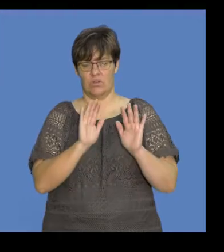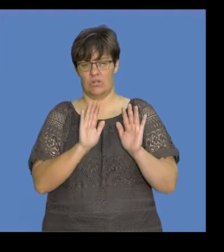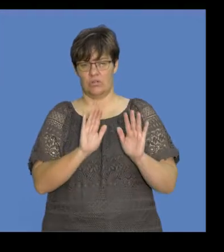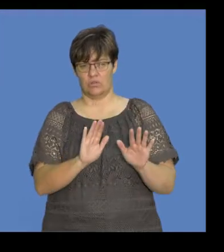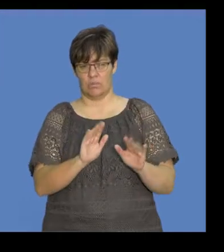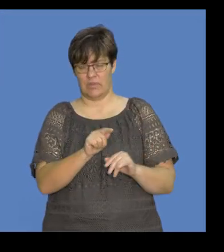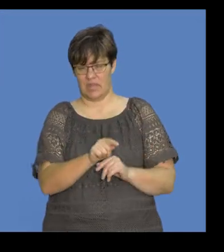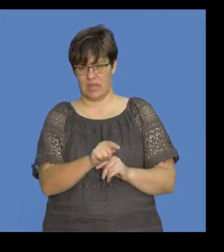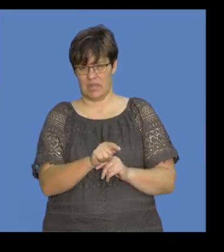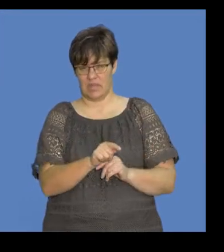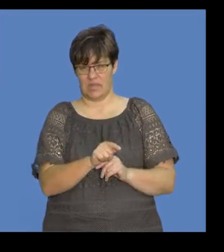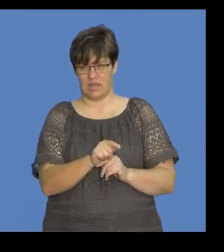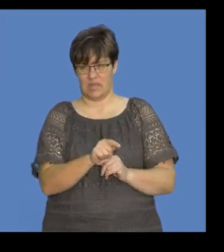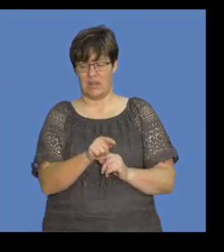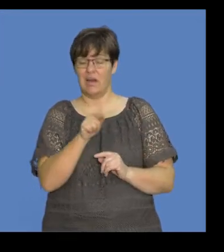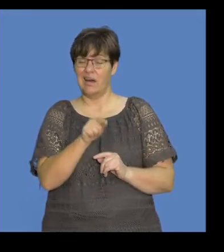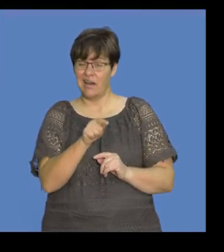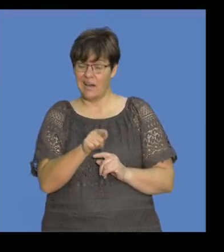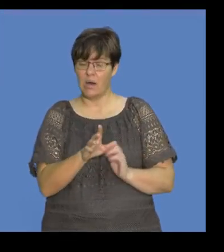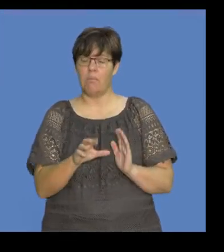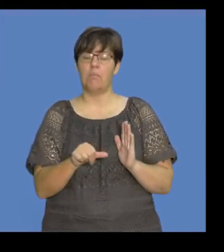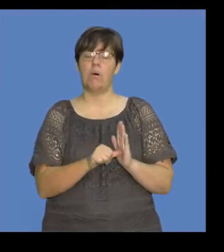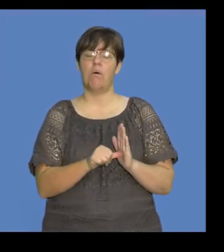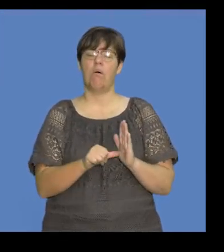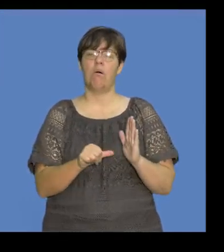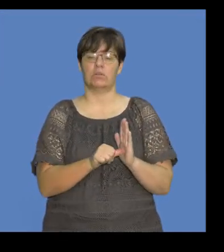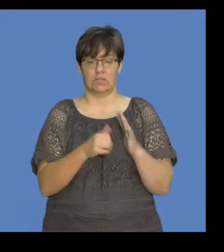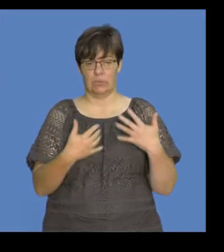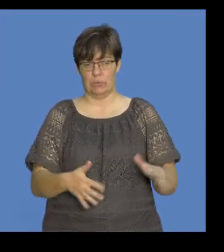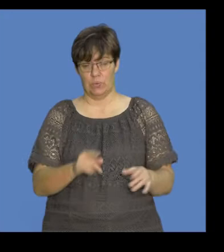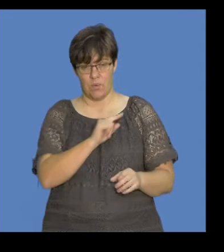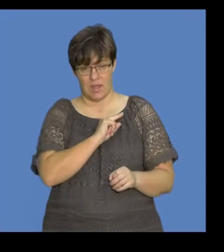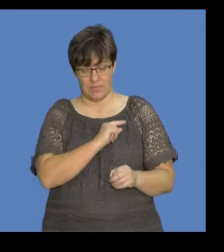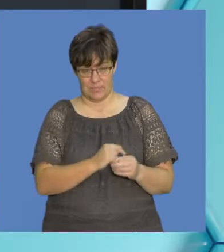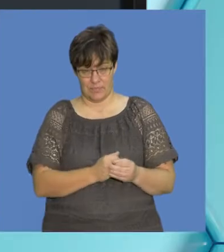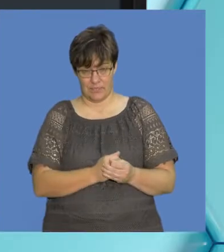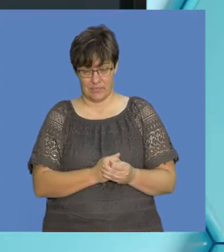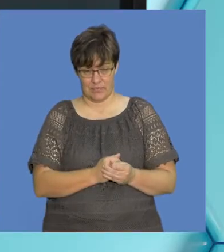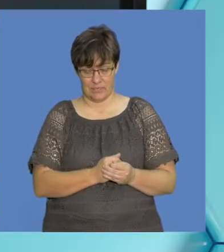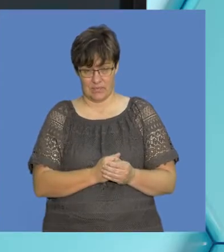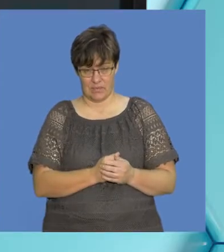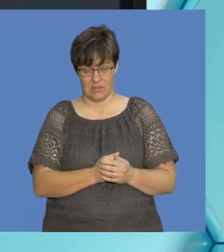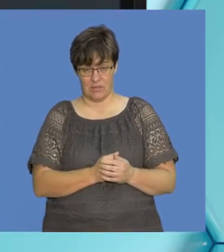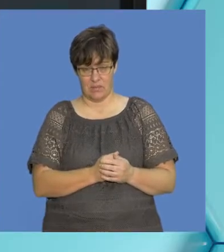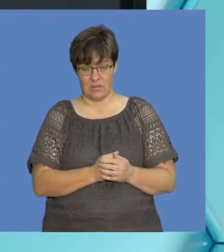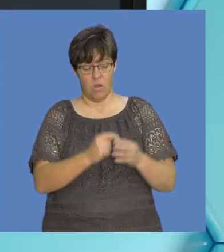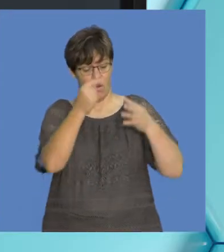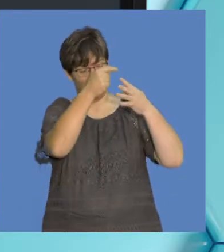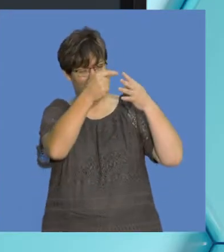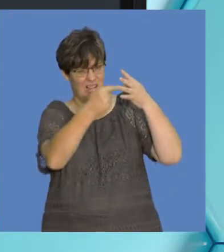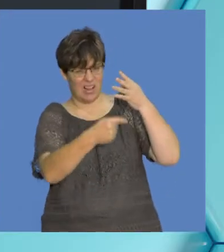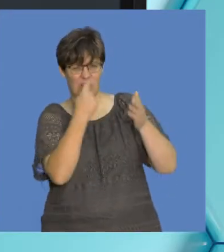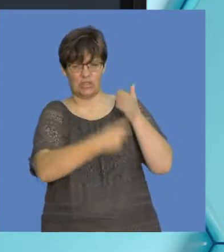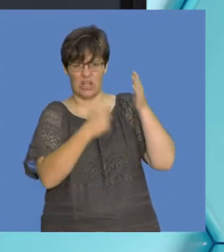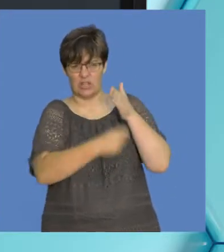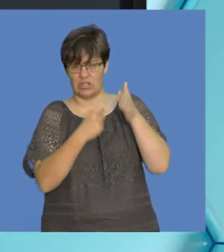very, very, very important reason. Right. So all of these